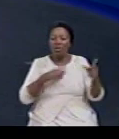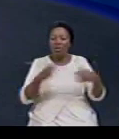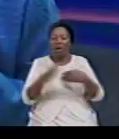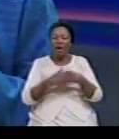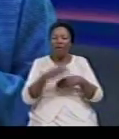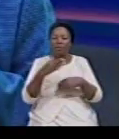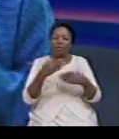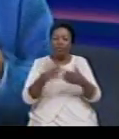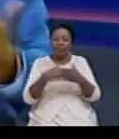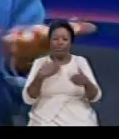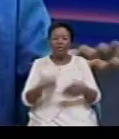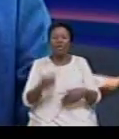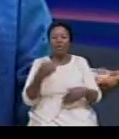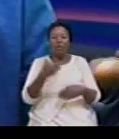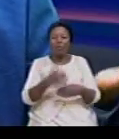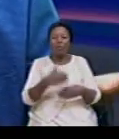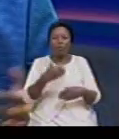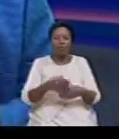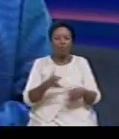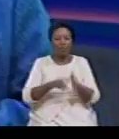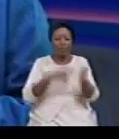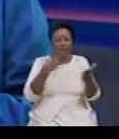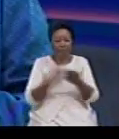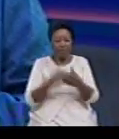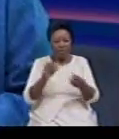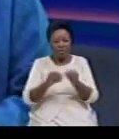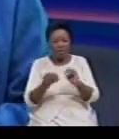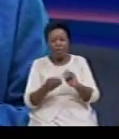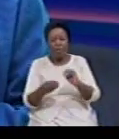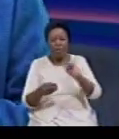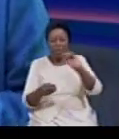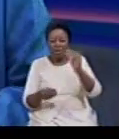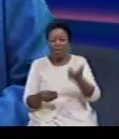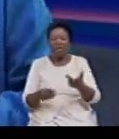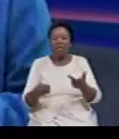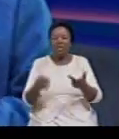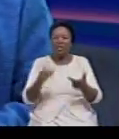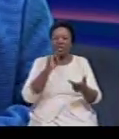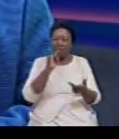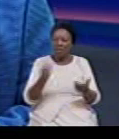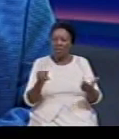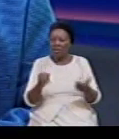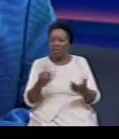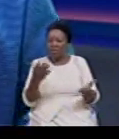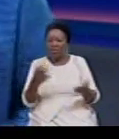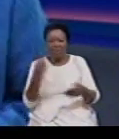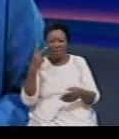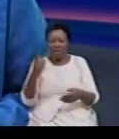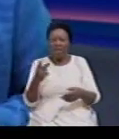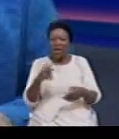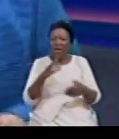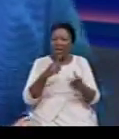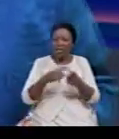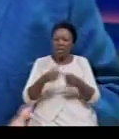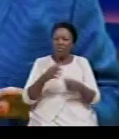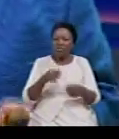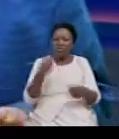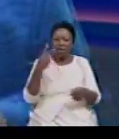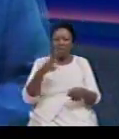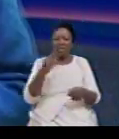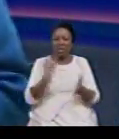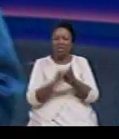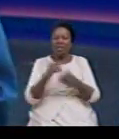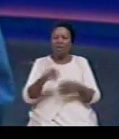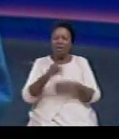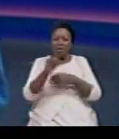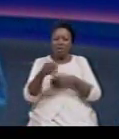you know, for our lives and to follow what the children of Israel under the leadership of Joshua did, they praised the